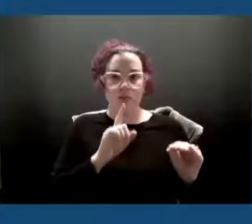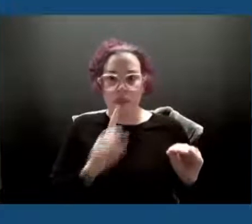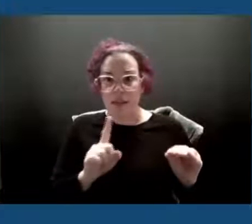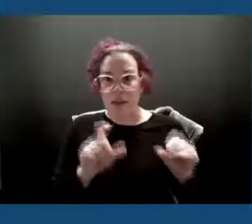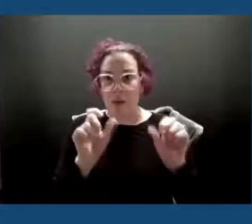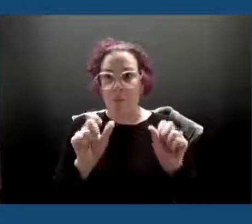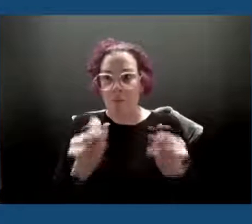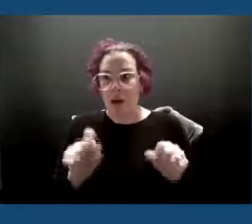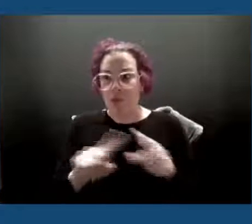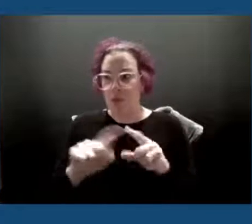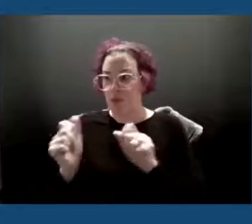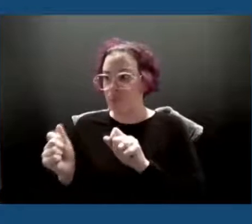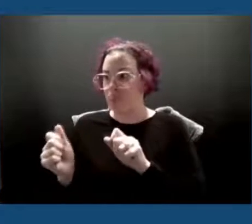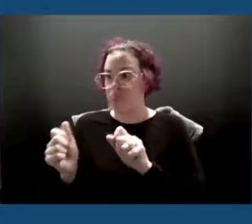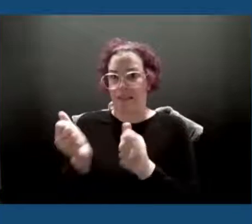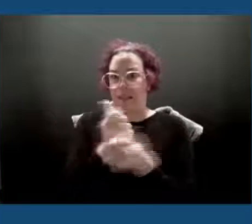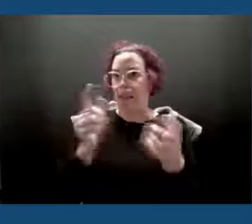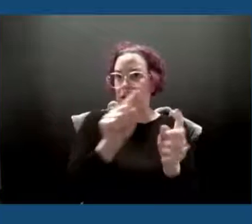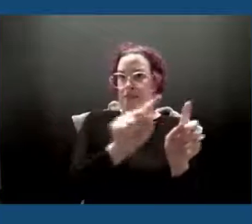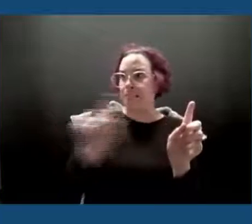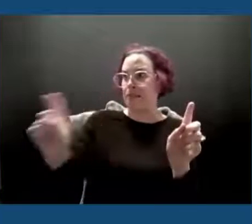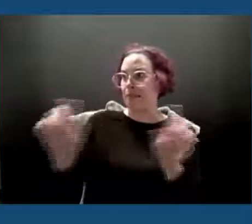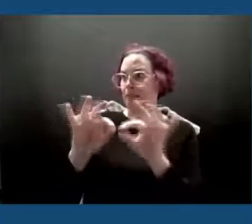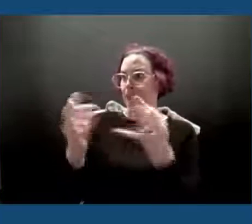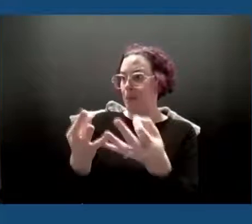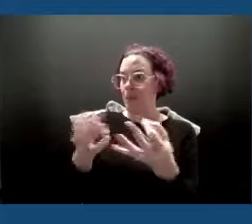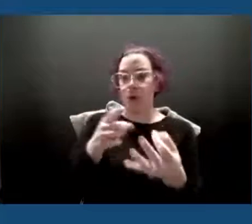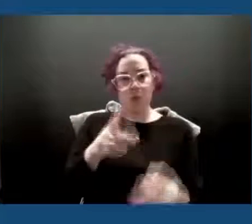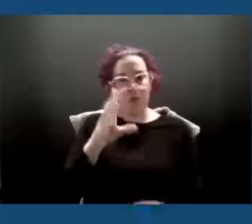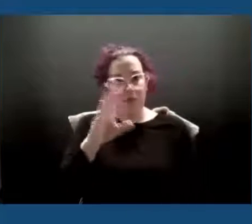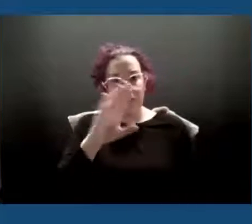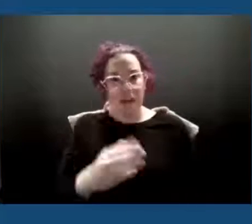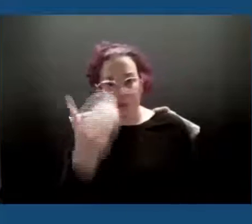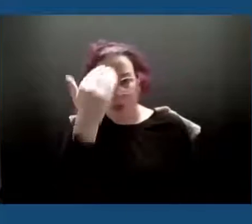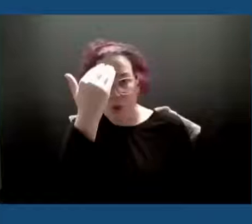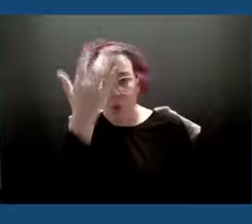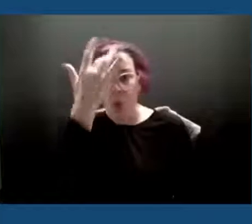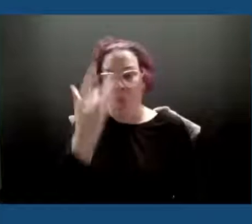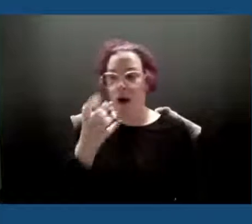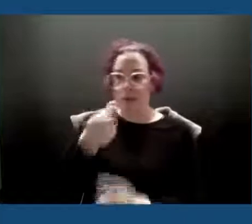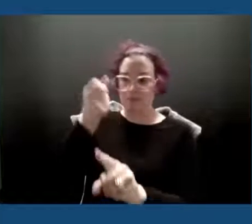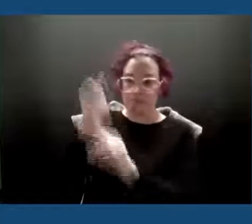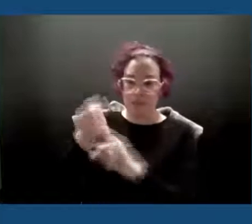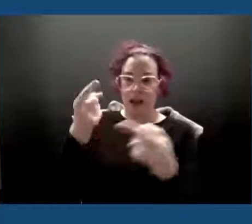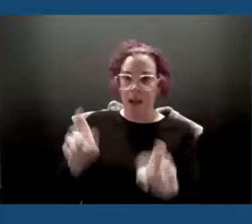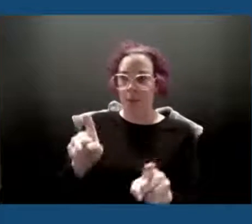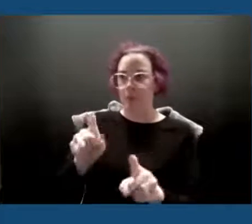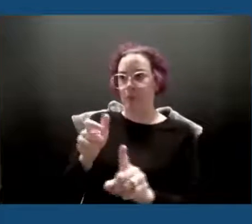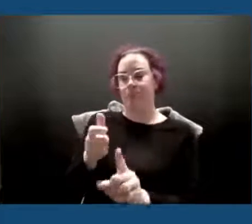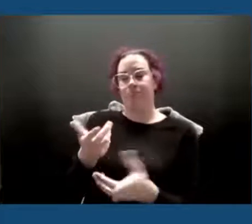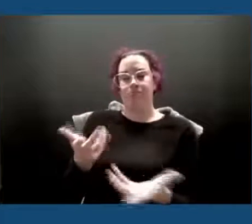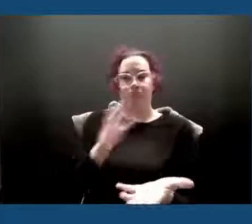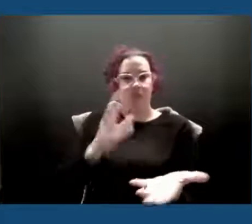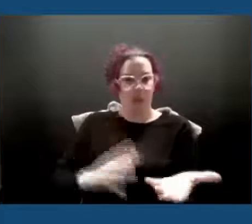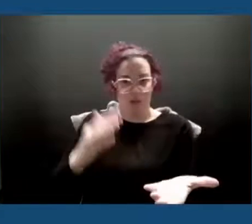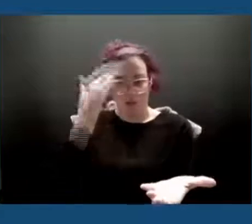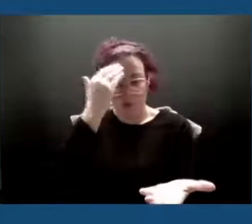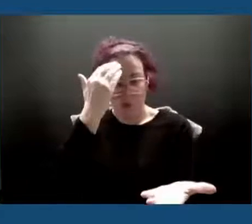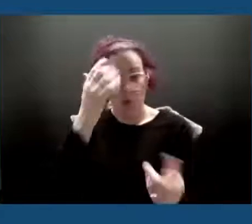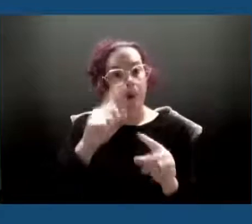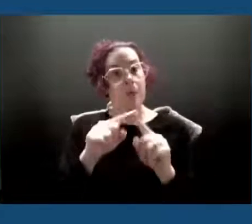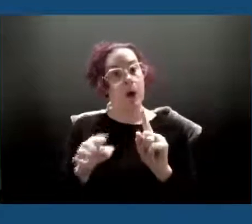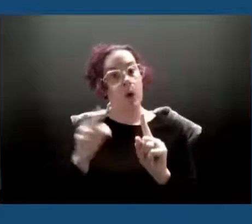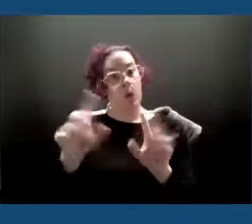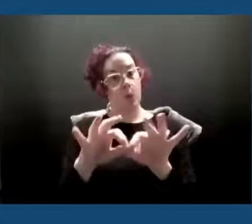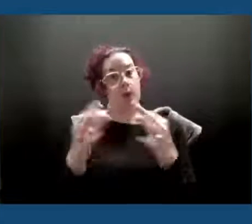state. And one never knows why anyone is singled out, what happens. But there is a family that was